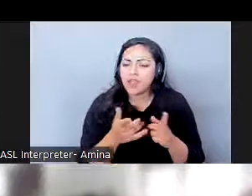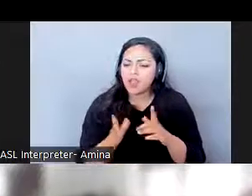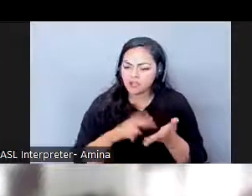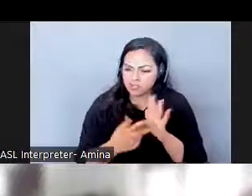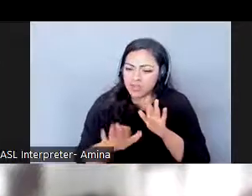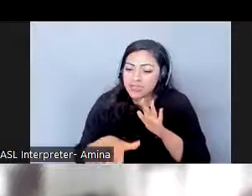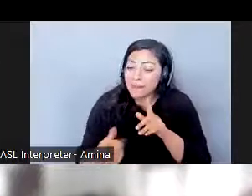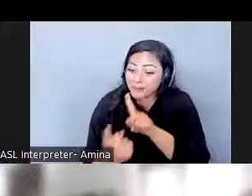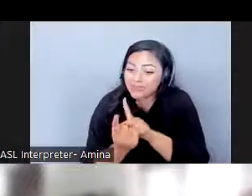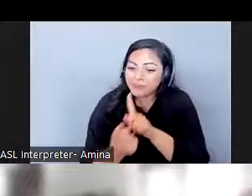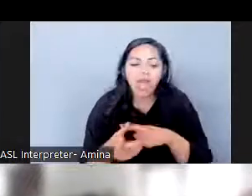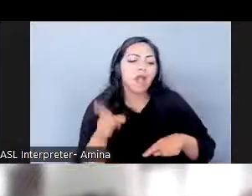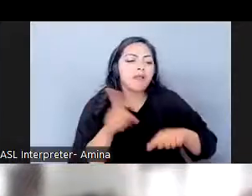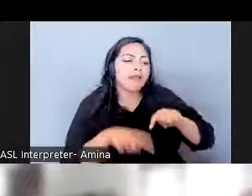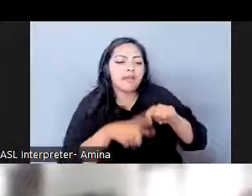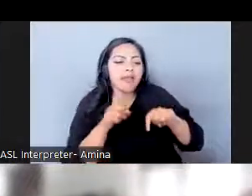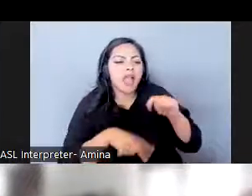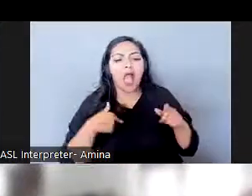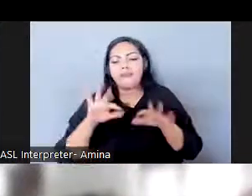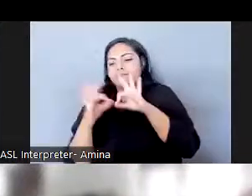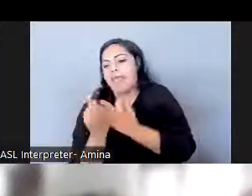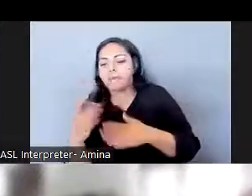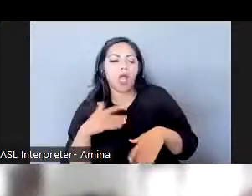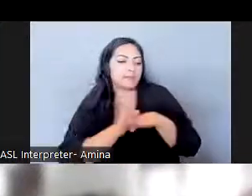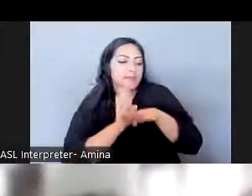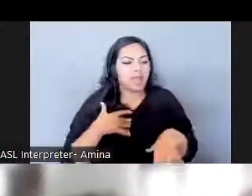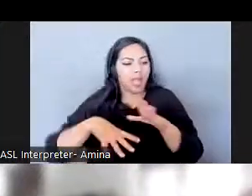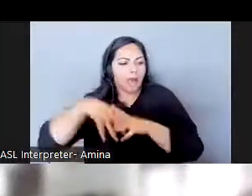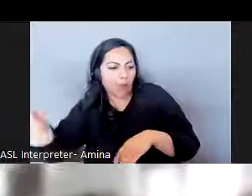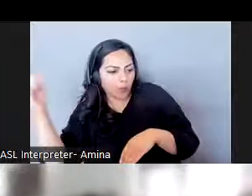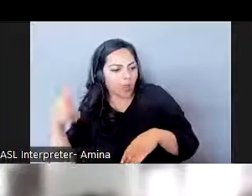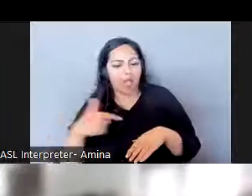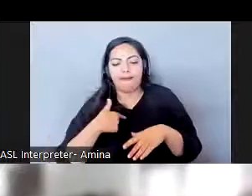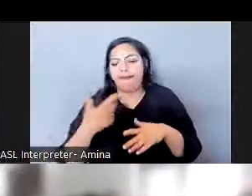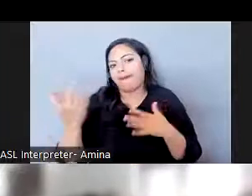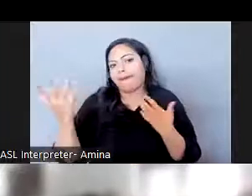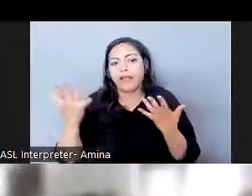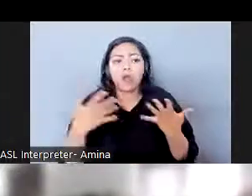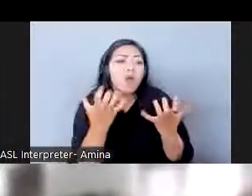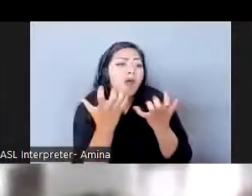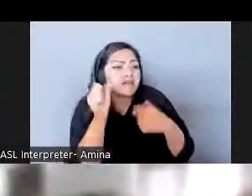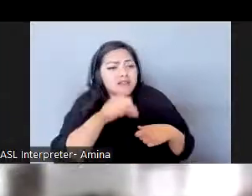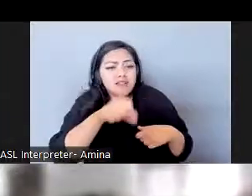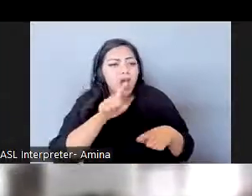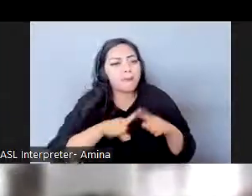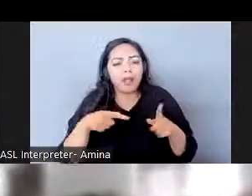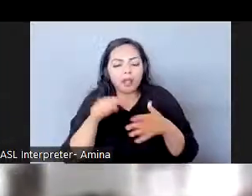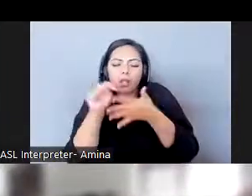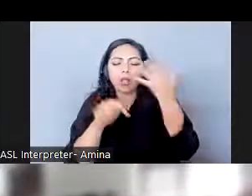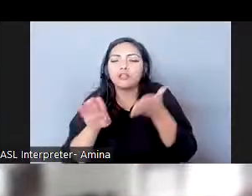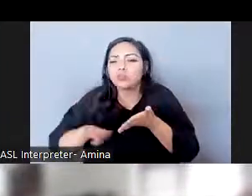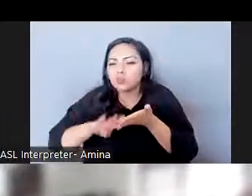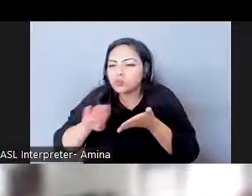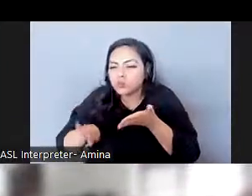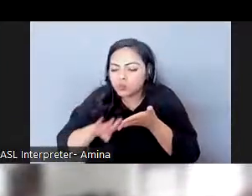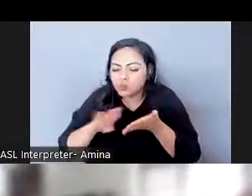you in person this weekend. I'd love to come see you. I really want to come see you, but I can't because this, and the other thing.